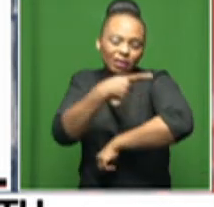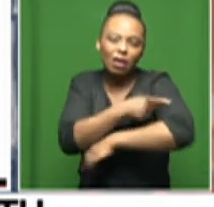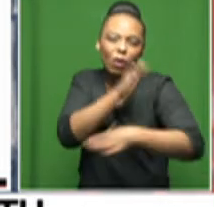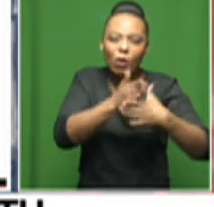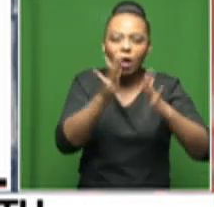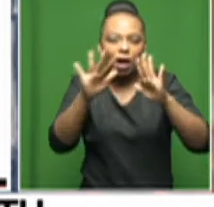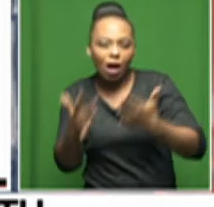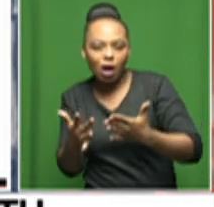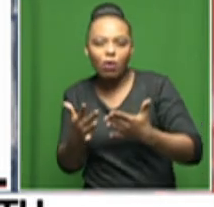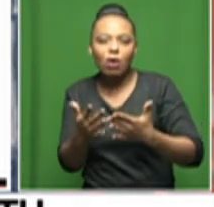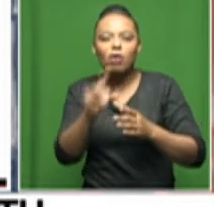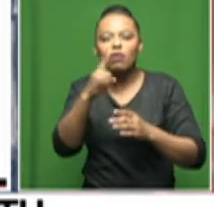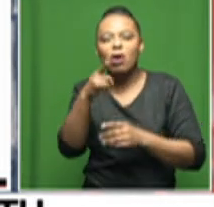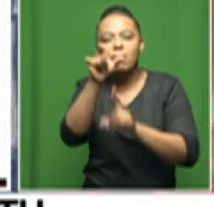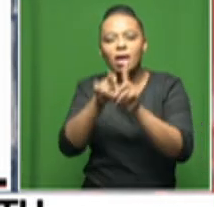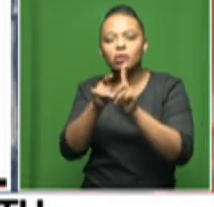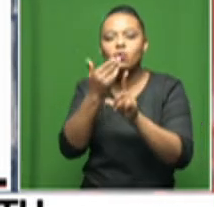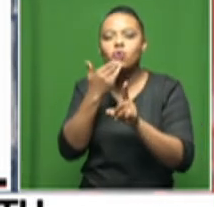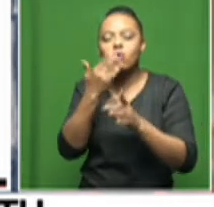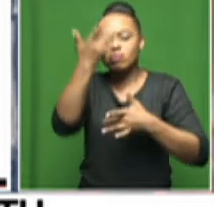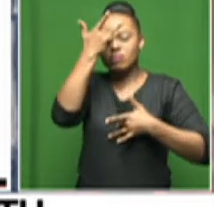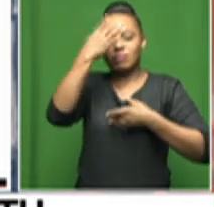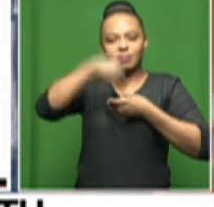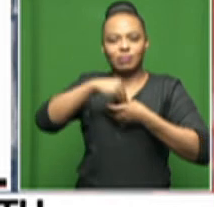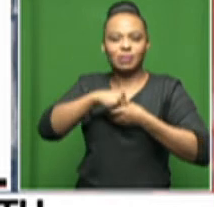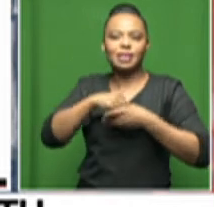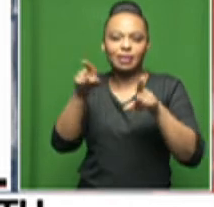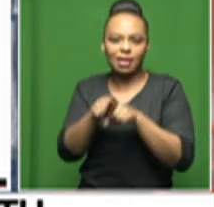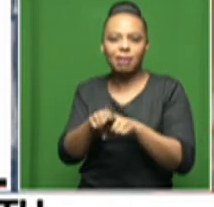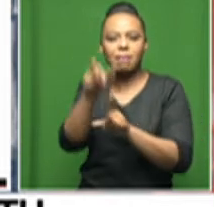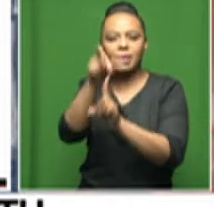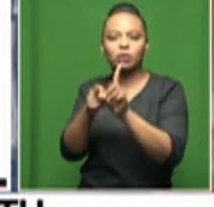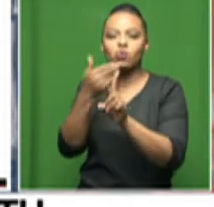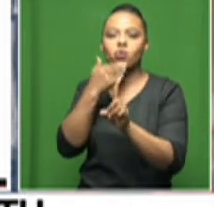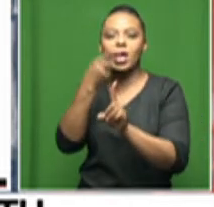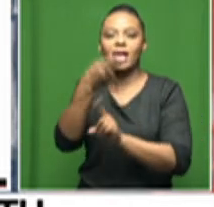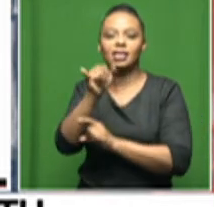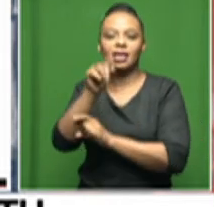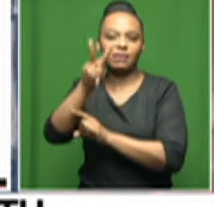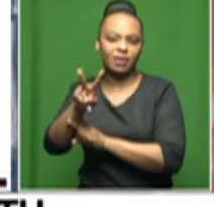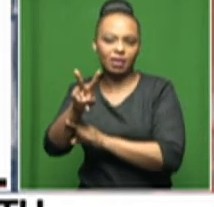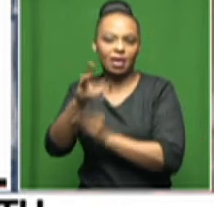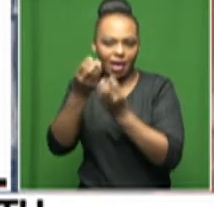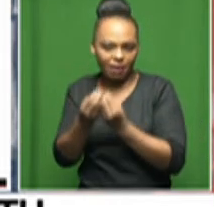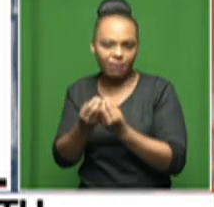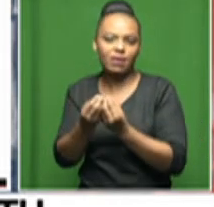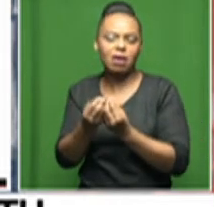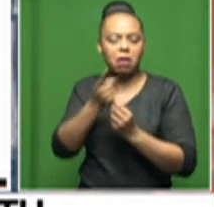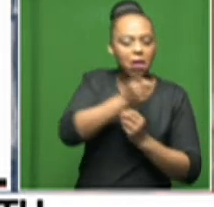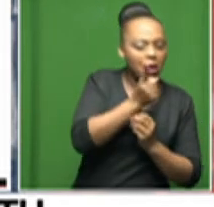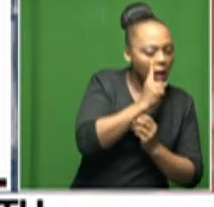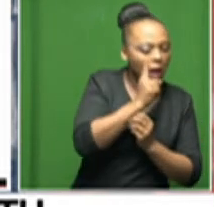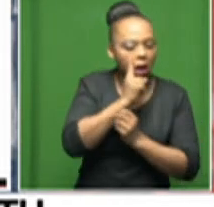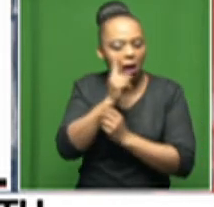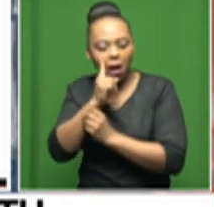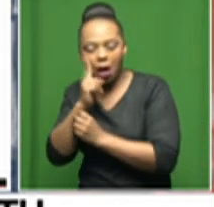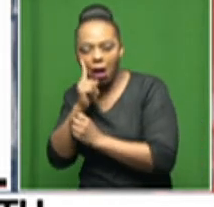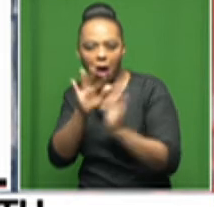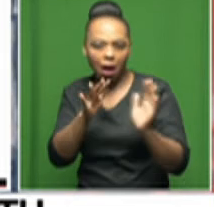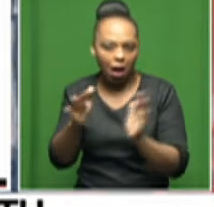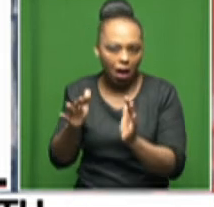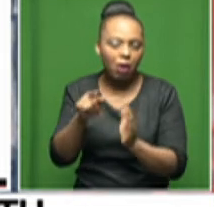in immunosuppressed people, including HIV-infected people. So I want to say first and foremost that this vaccine had